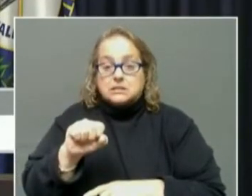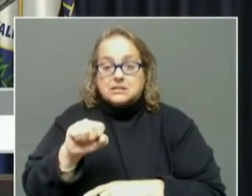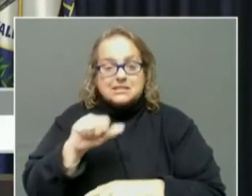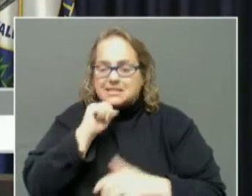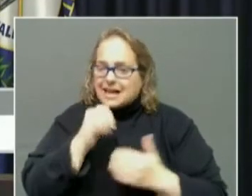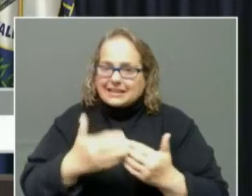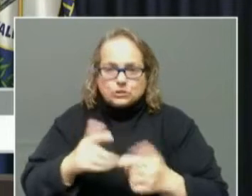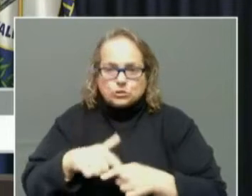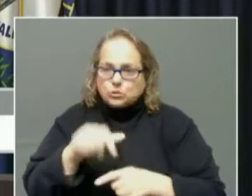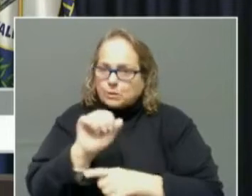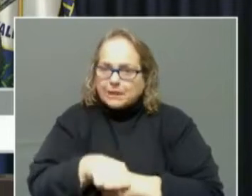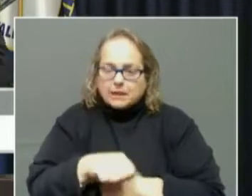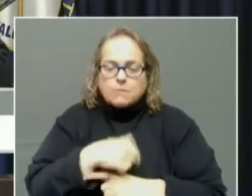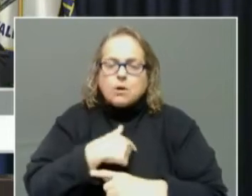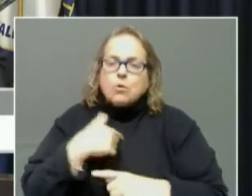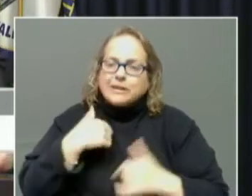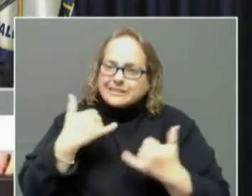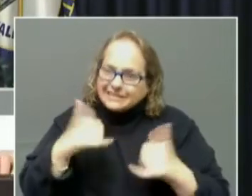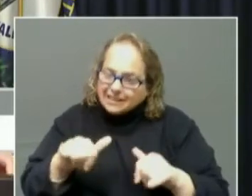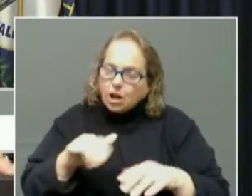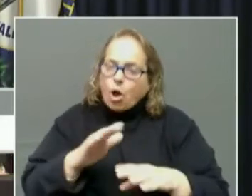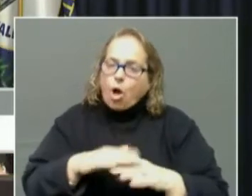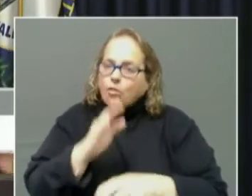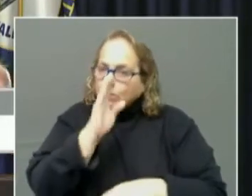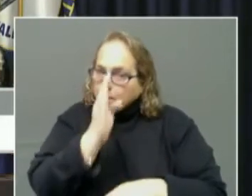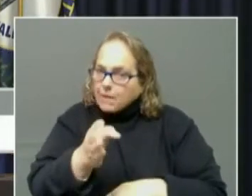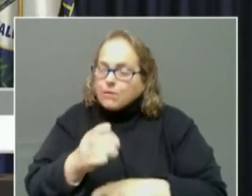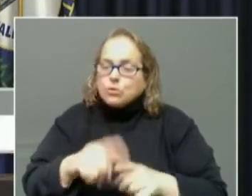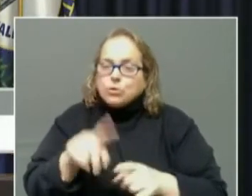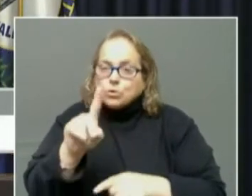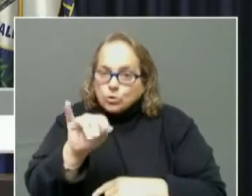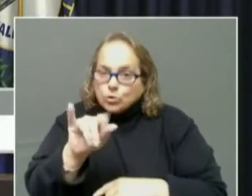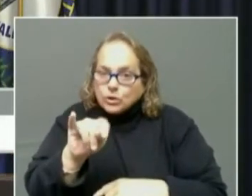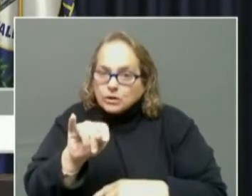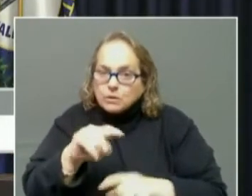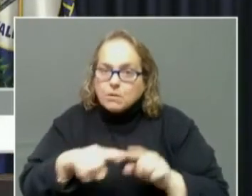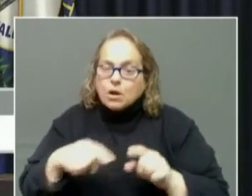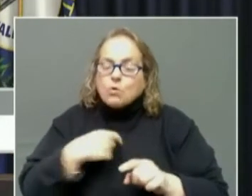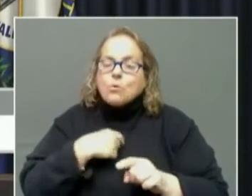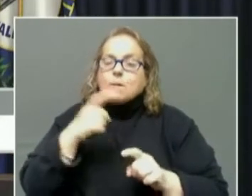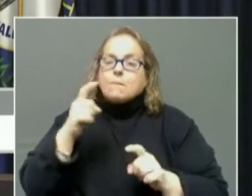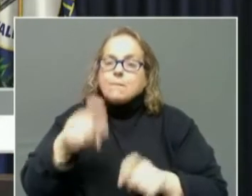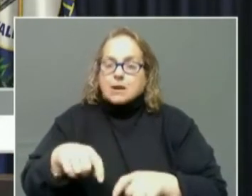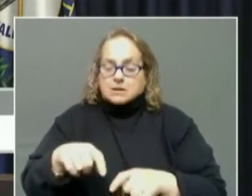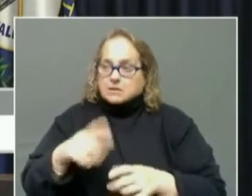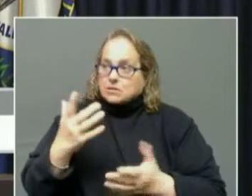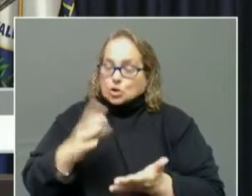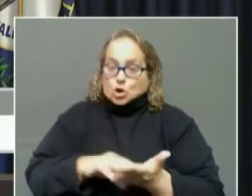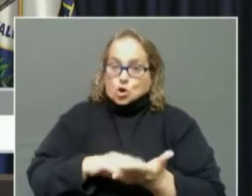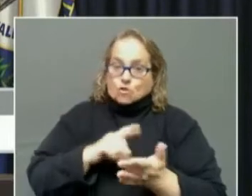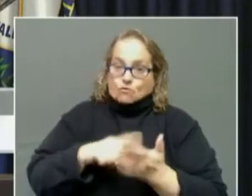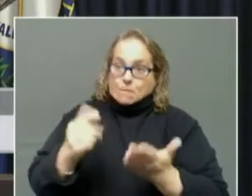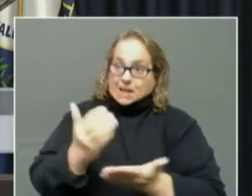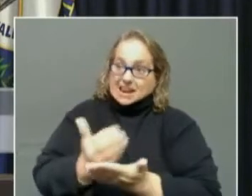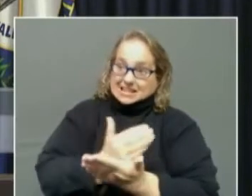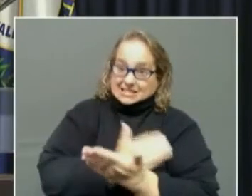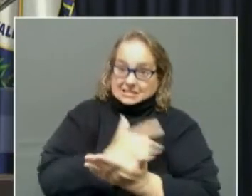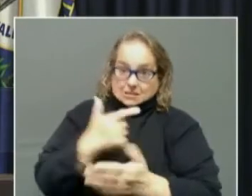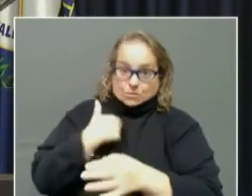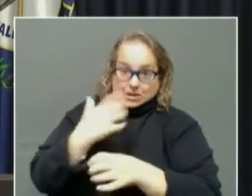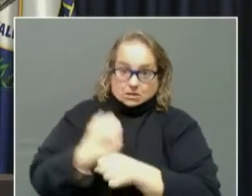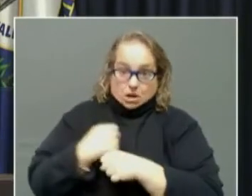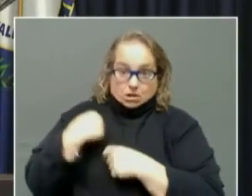but we are still on the path to do it. But we've got to draw from those lessons that we learned early on, that we got to